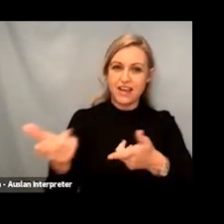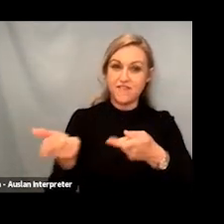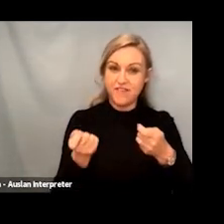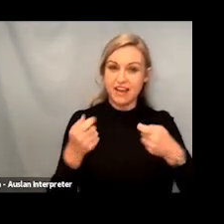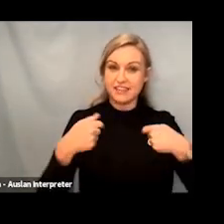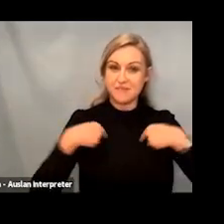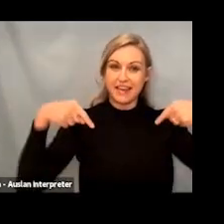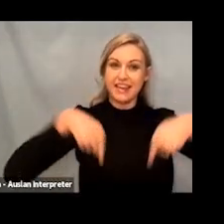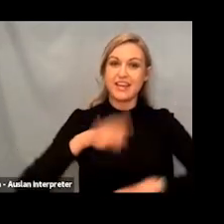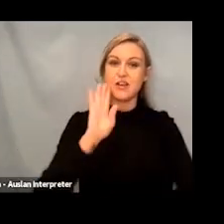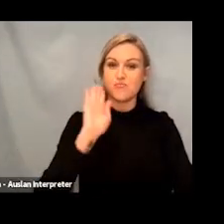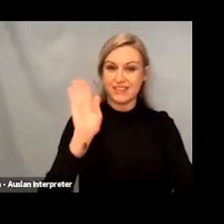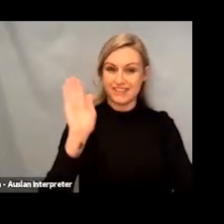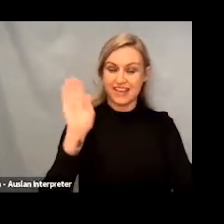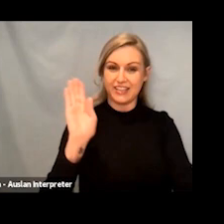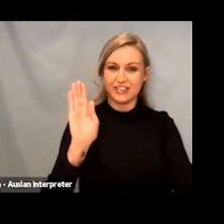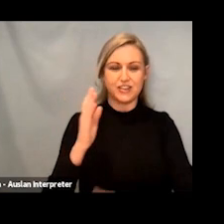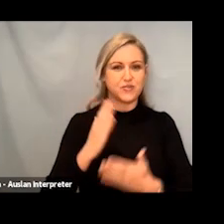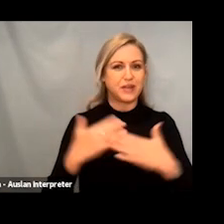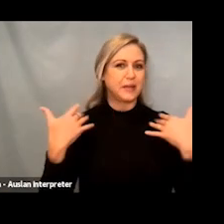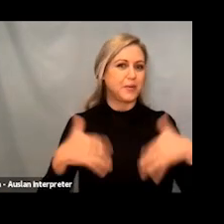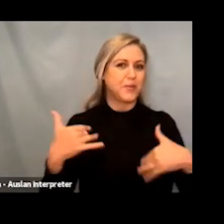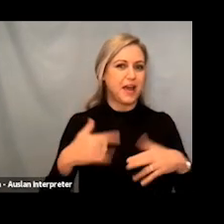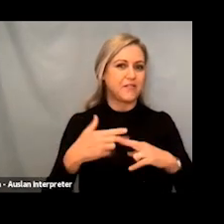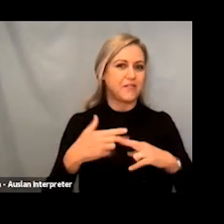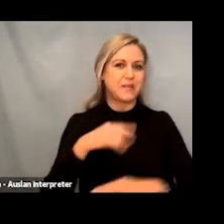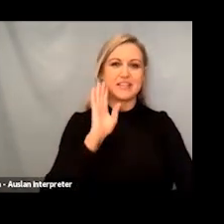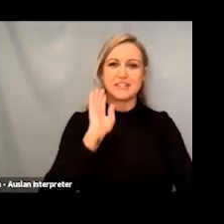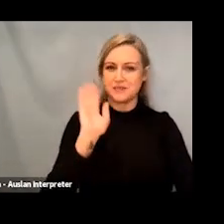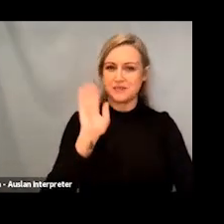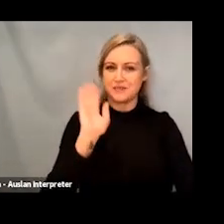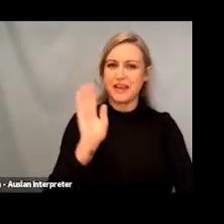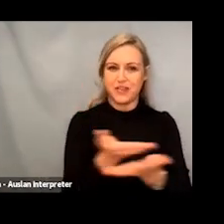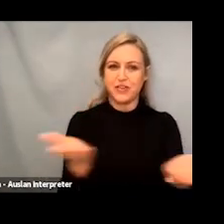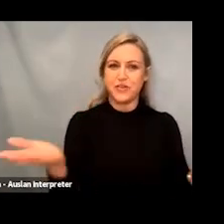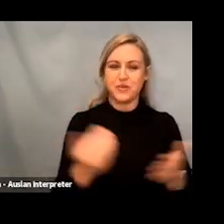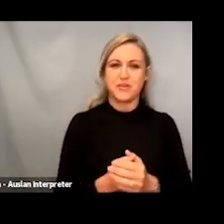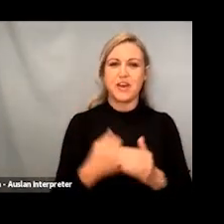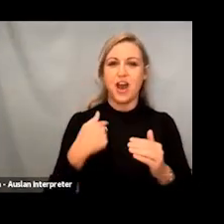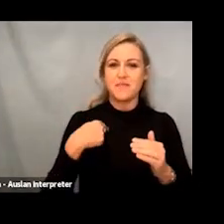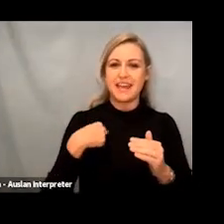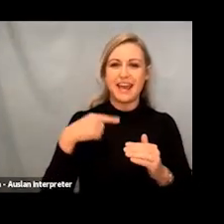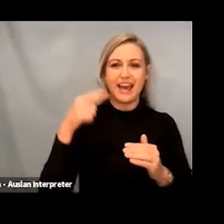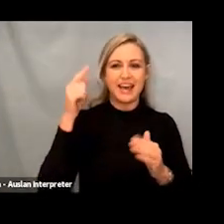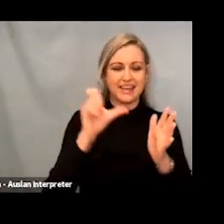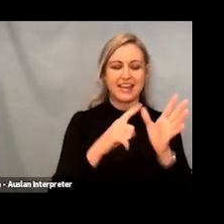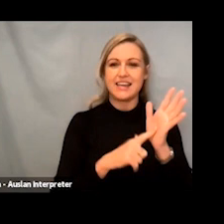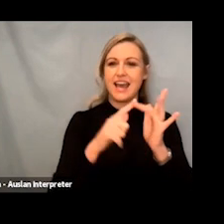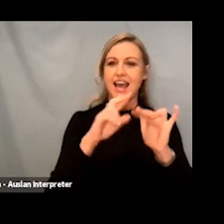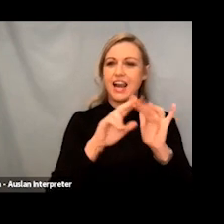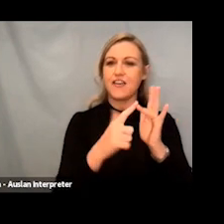this presentation. It's an honor to speak to you. I'm here in Berkeley, California,